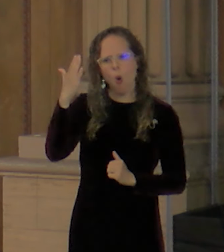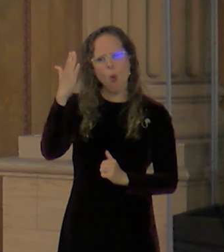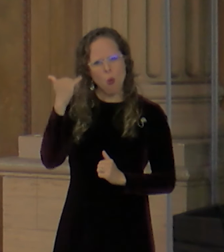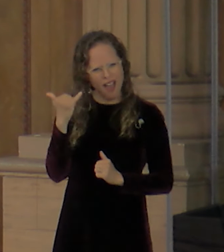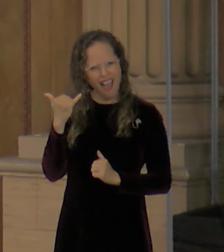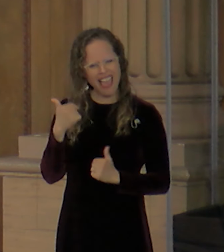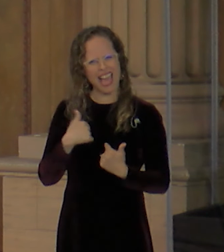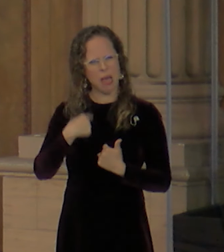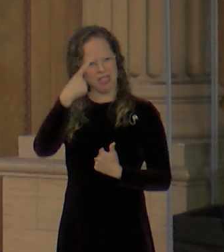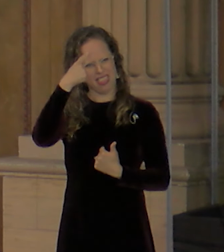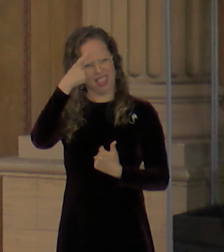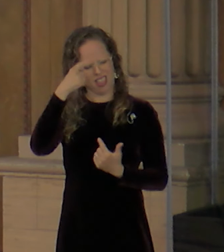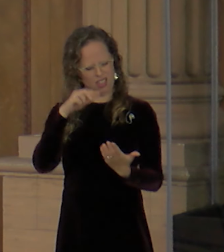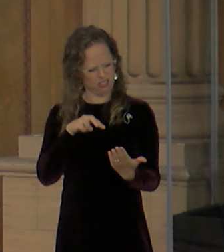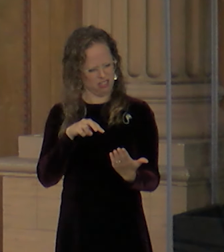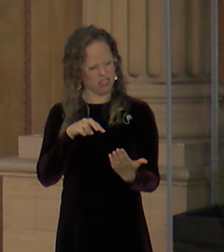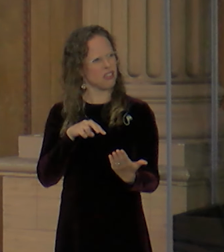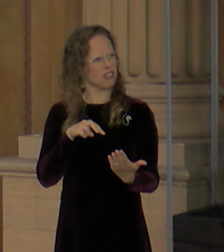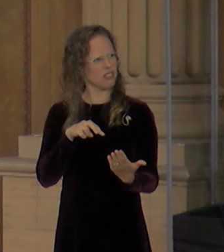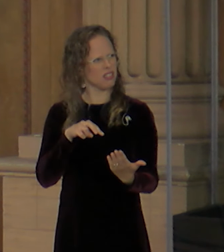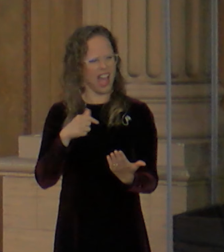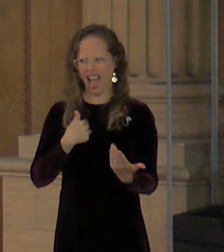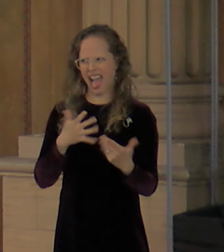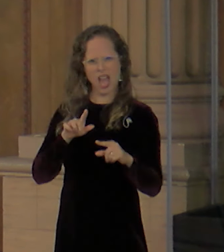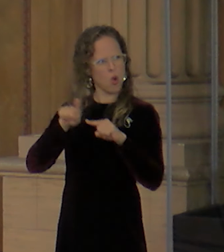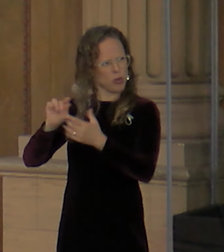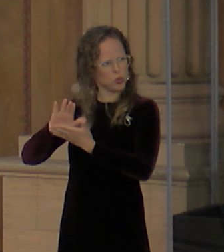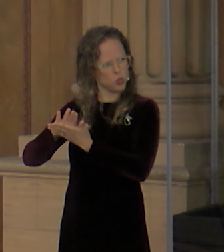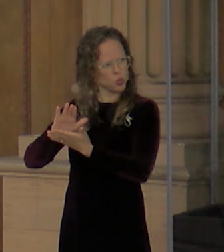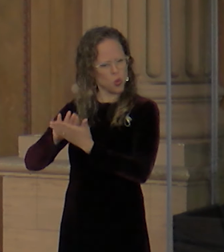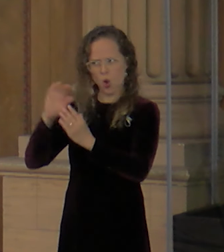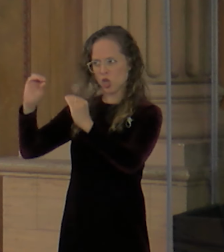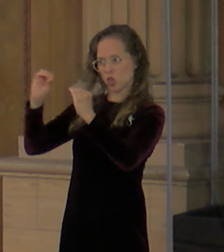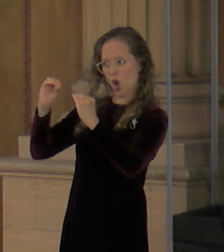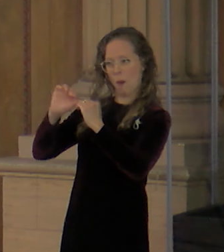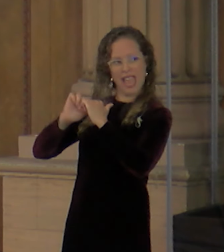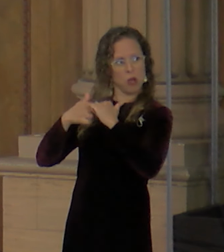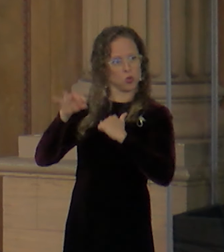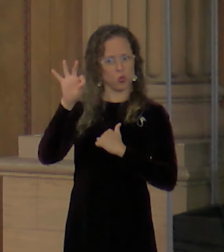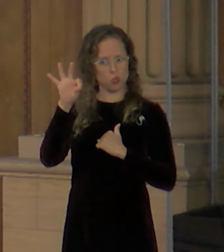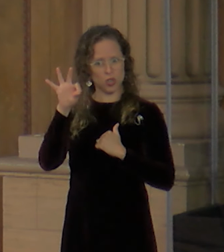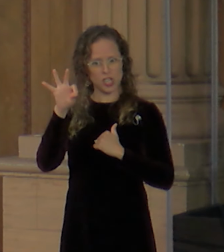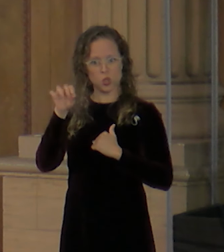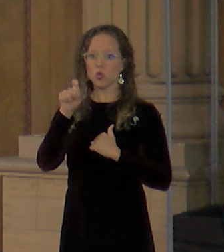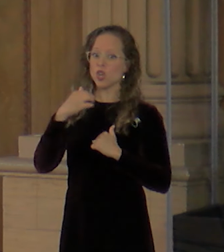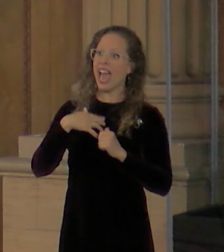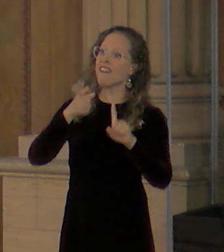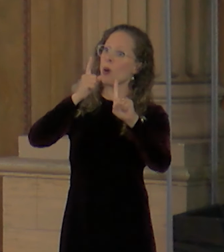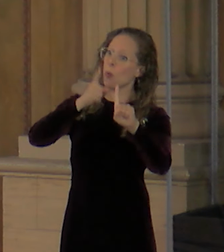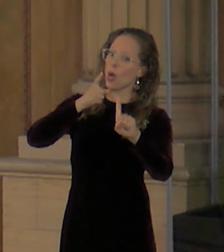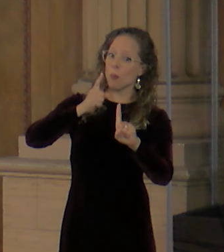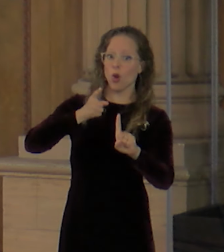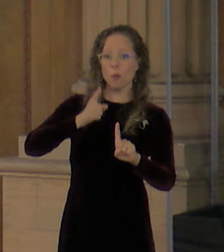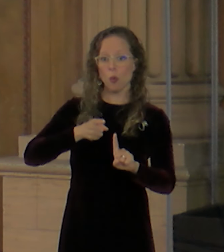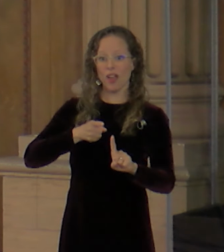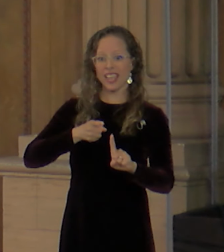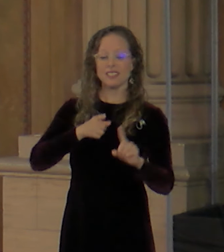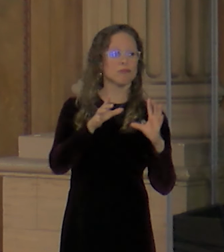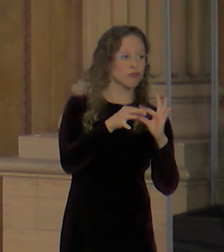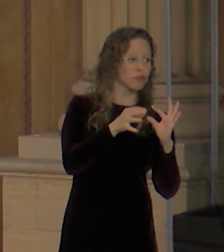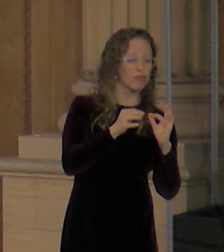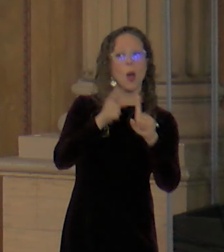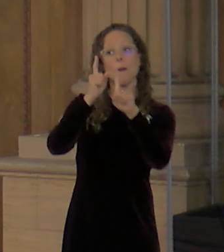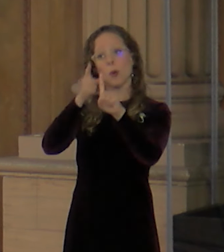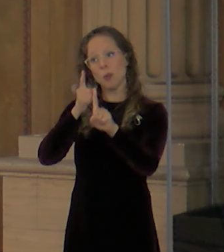preaching sermons, and you're supposed to have points. Like, you're supposed to have therefore, and then A, B, C, D. Like, you're supposed to have some applications to those things. There's